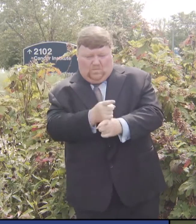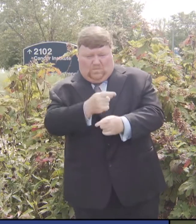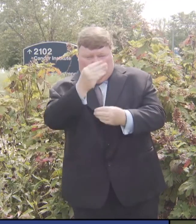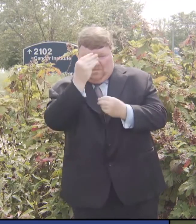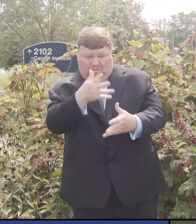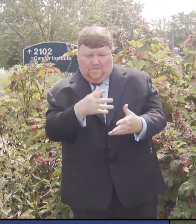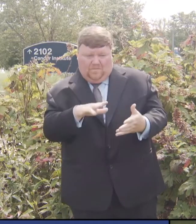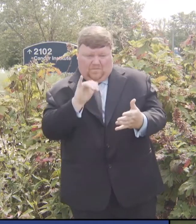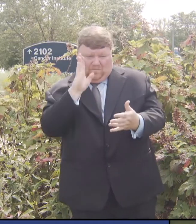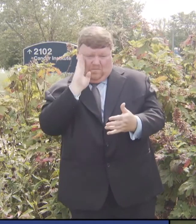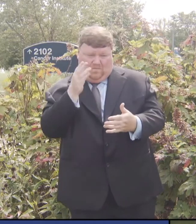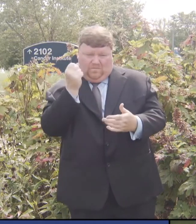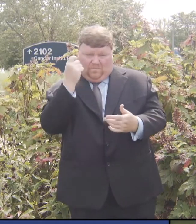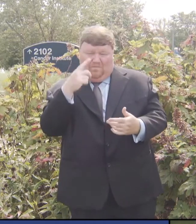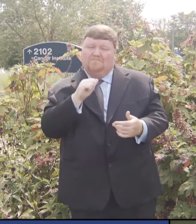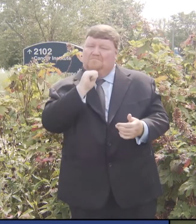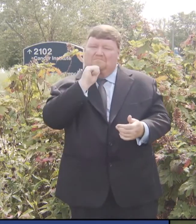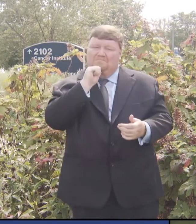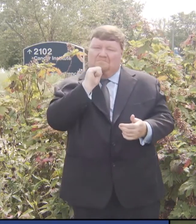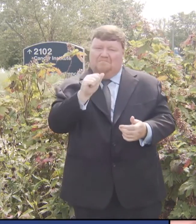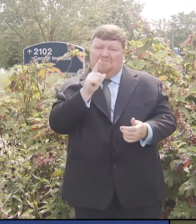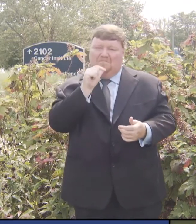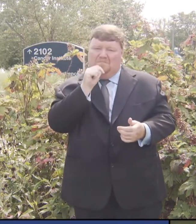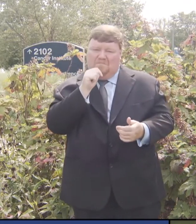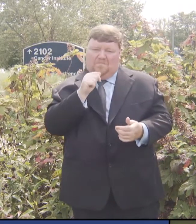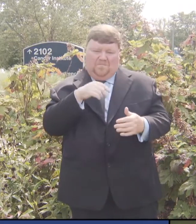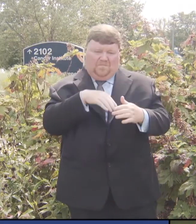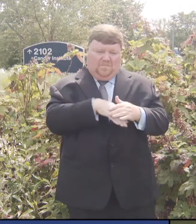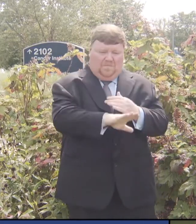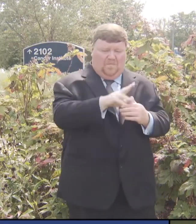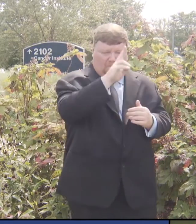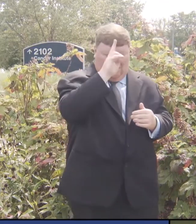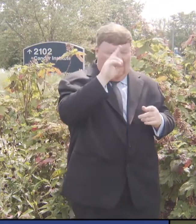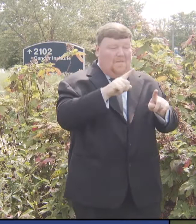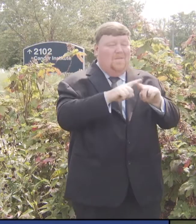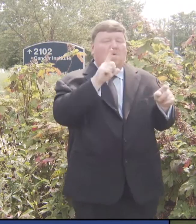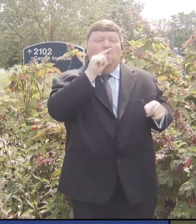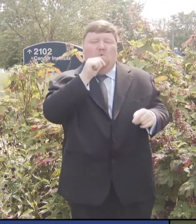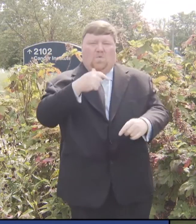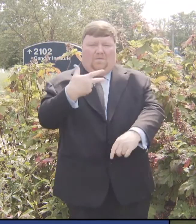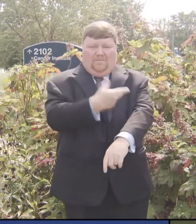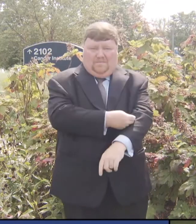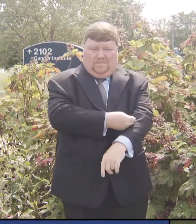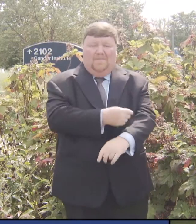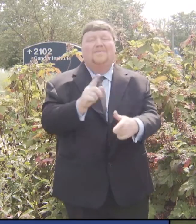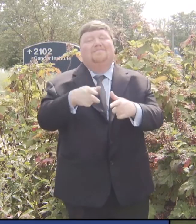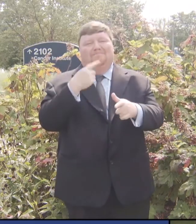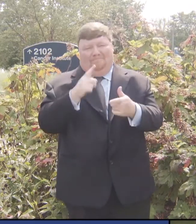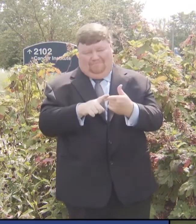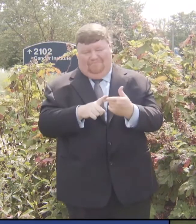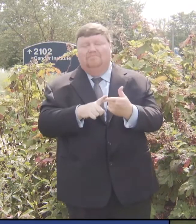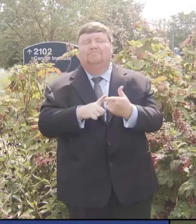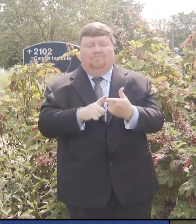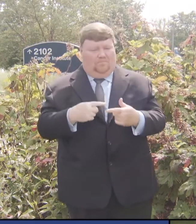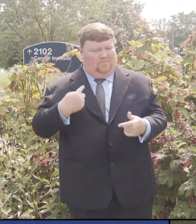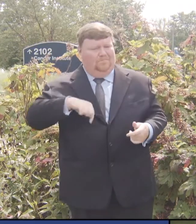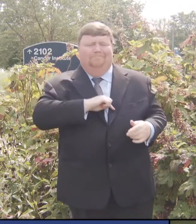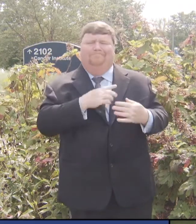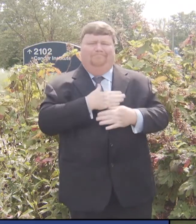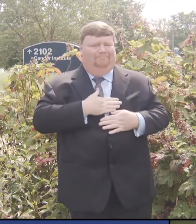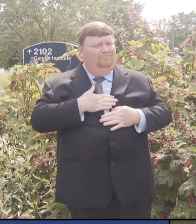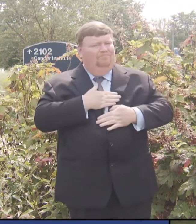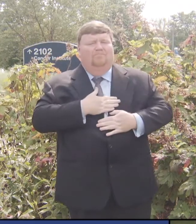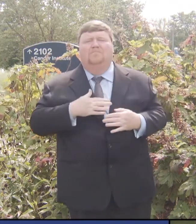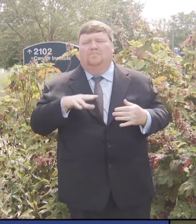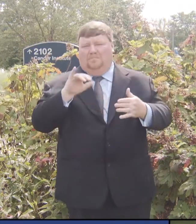an understanding of not just who's admitted for COVID, but who's been vaccinated before they report that to us. And so we are appreciative that